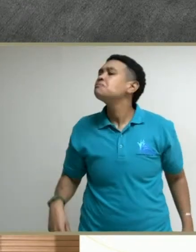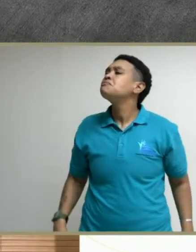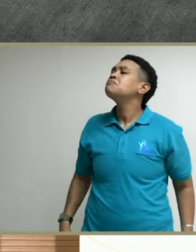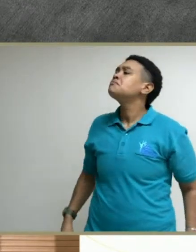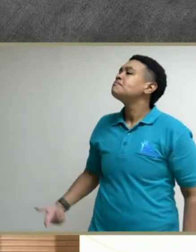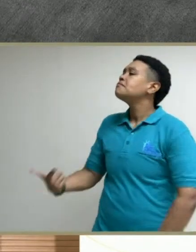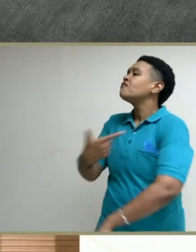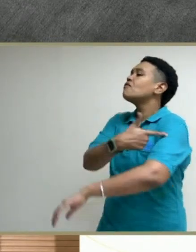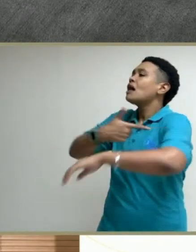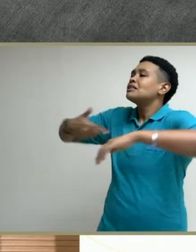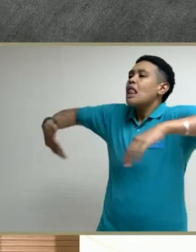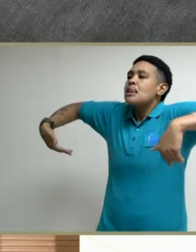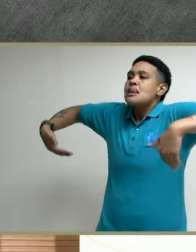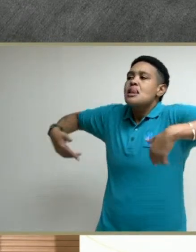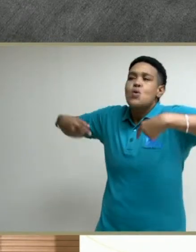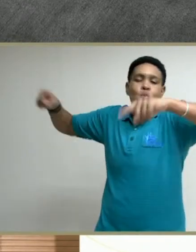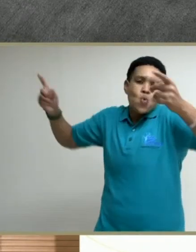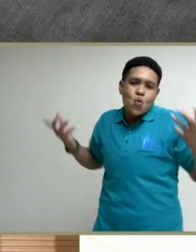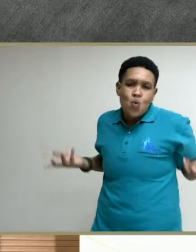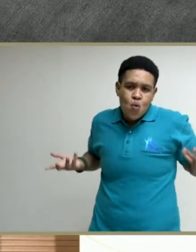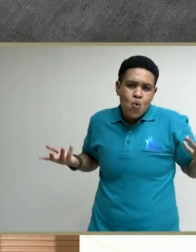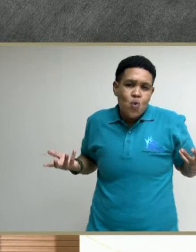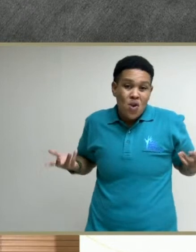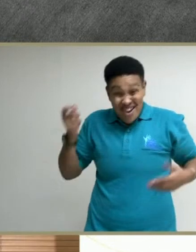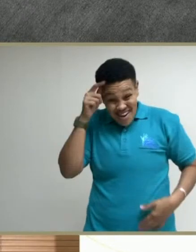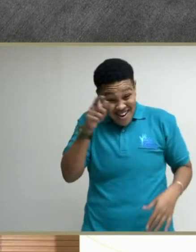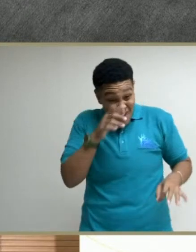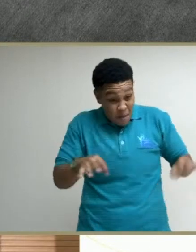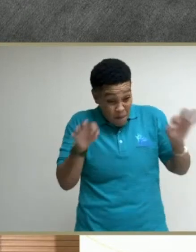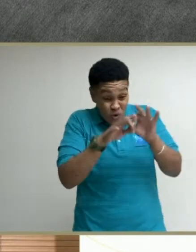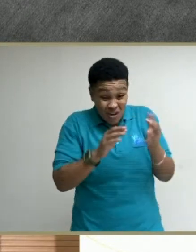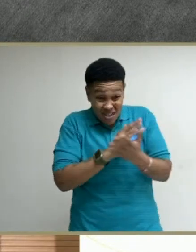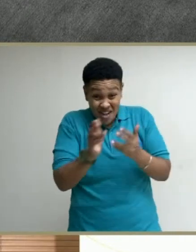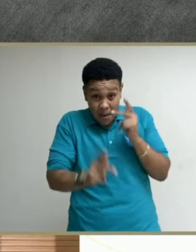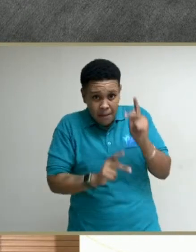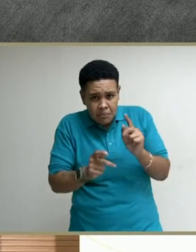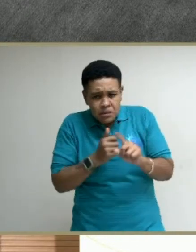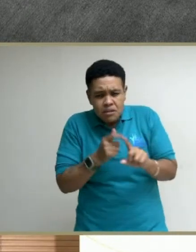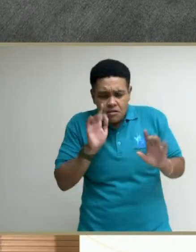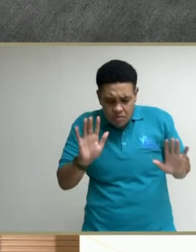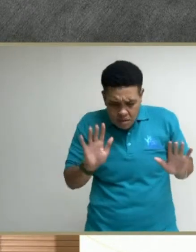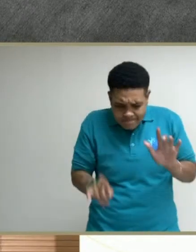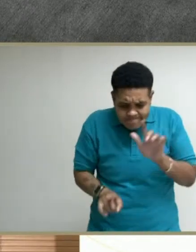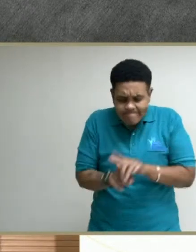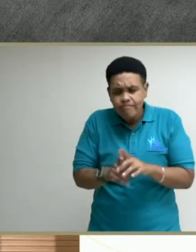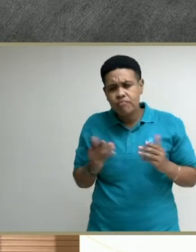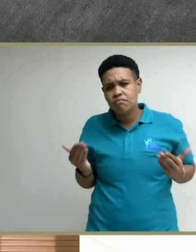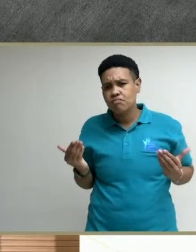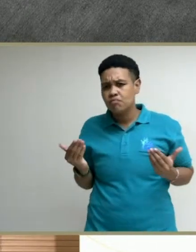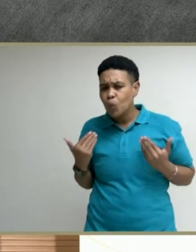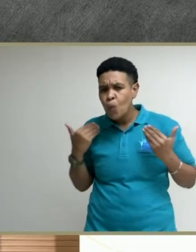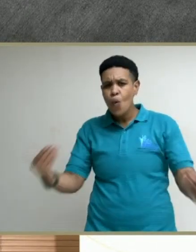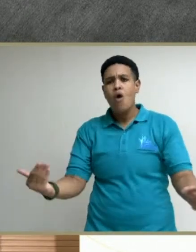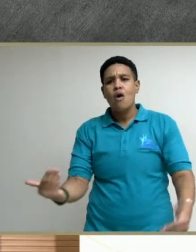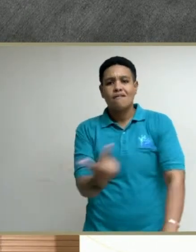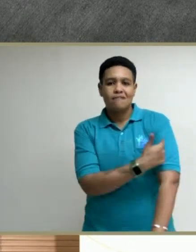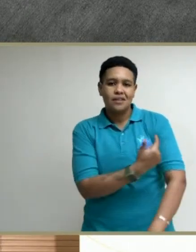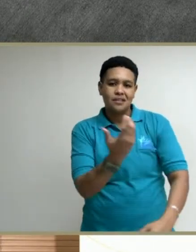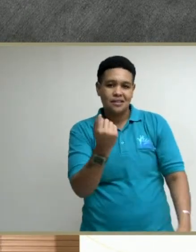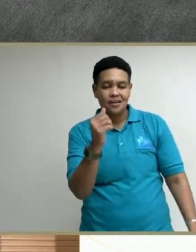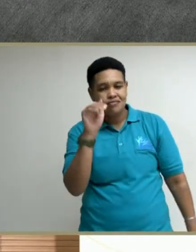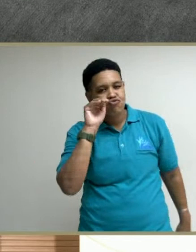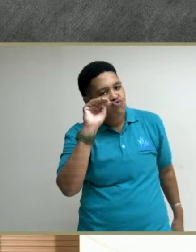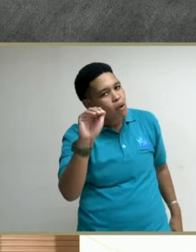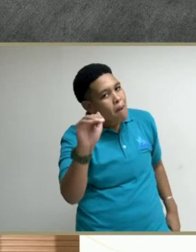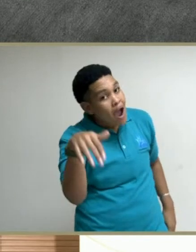their vaccinations. And it is important that these persons come out and get vaccinated. A reminder